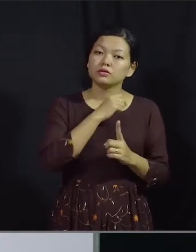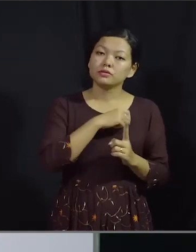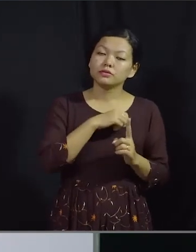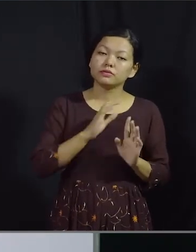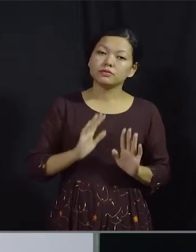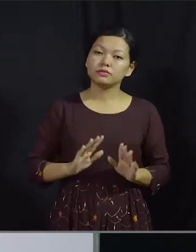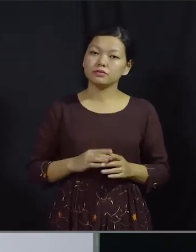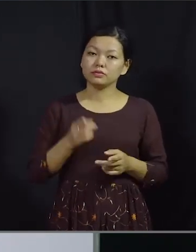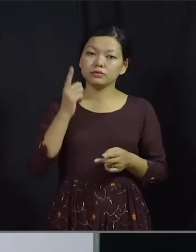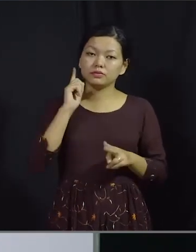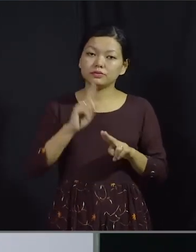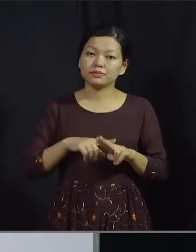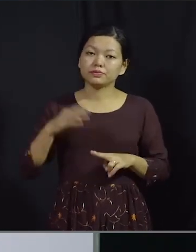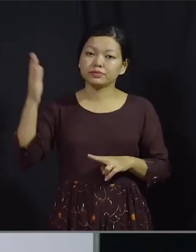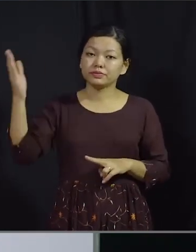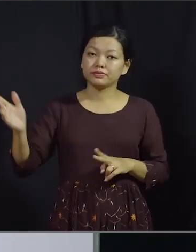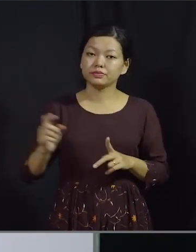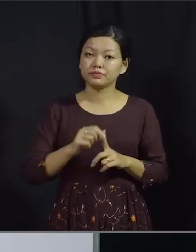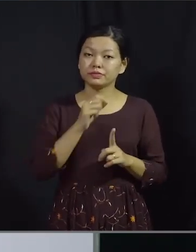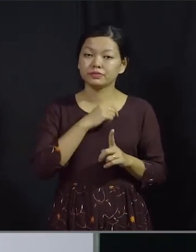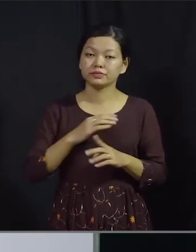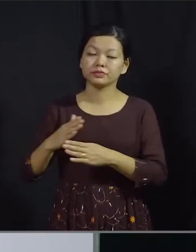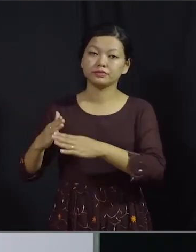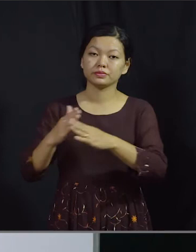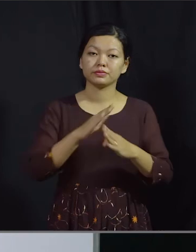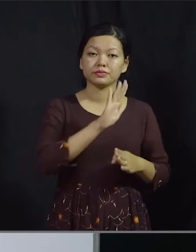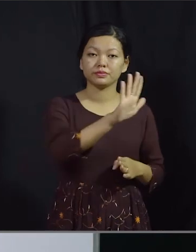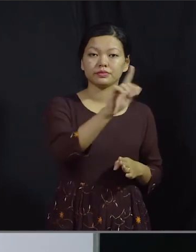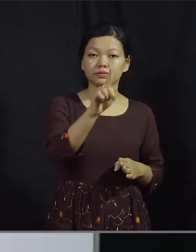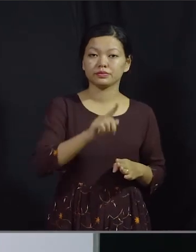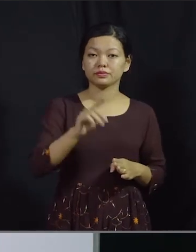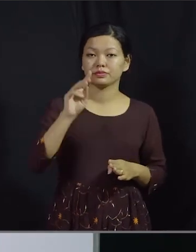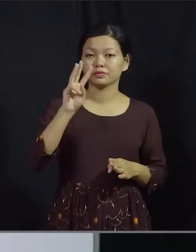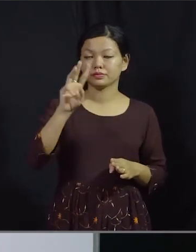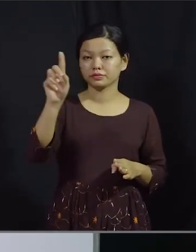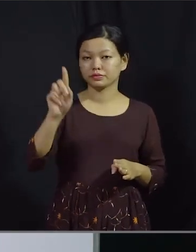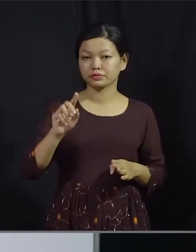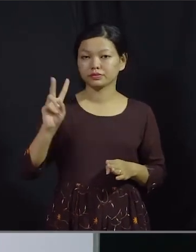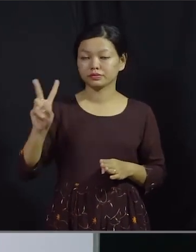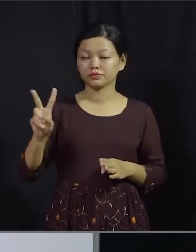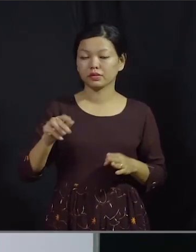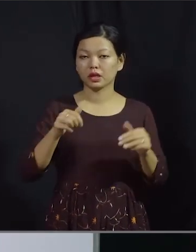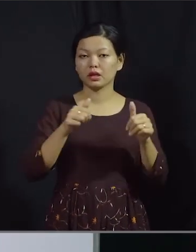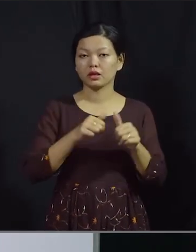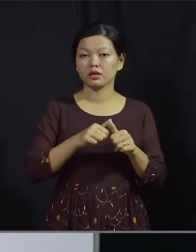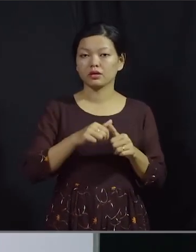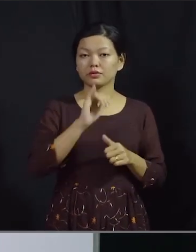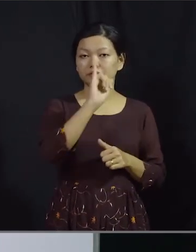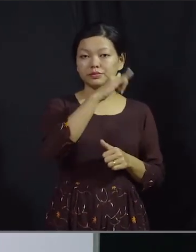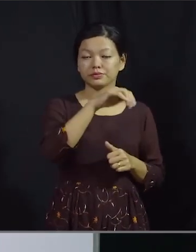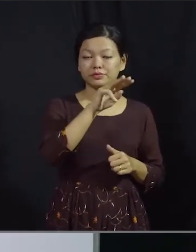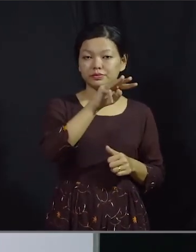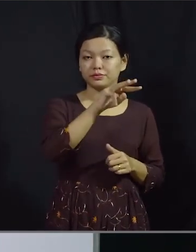profit is distributed among the partners in the ratio of 5:3:2, then it is for A